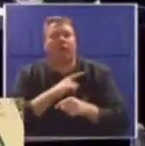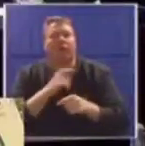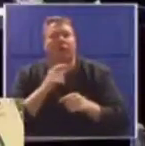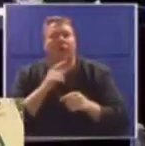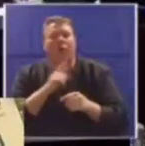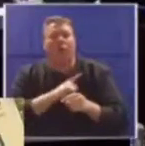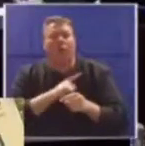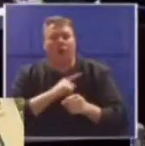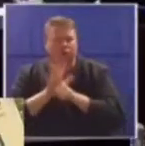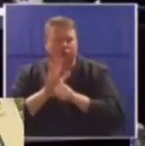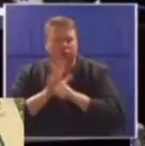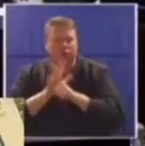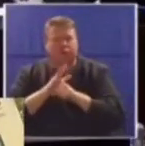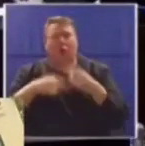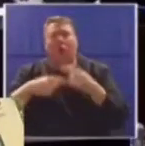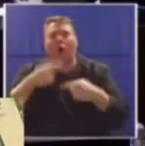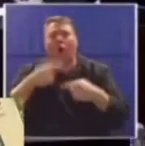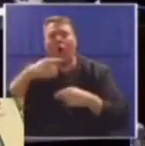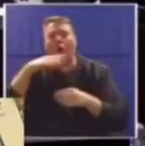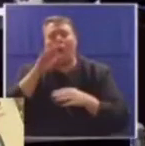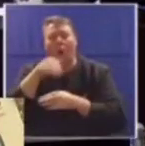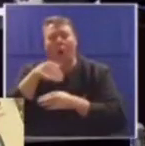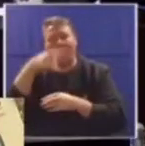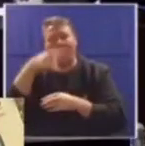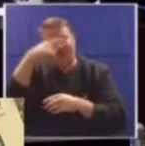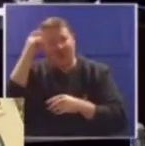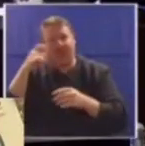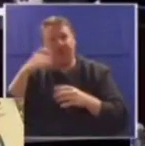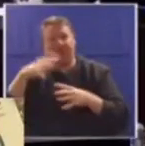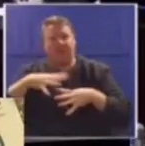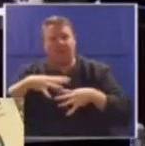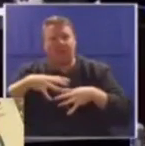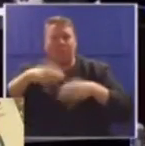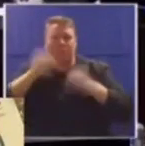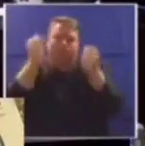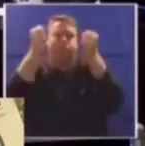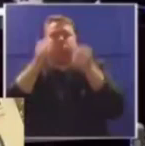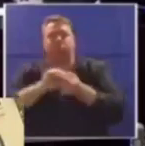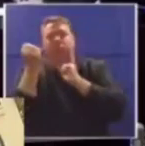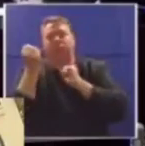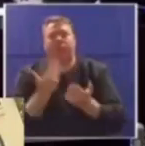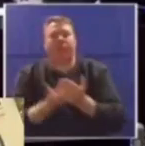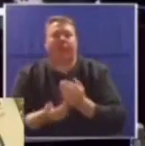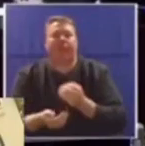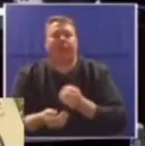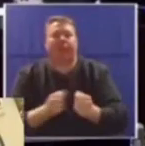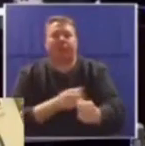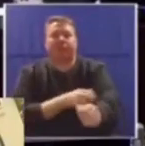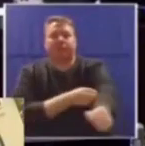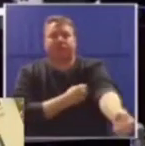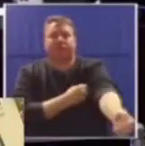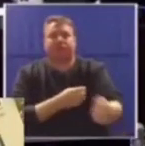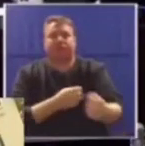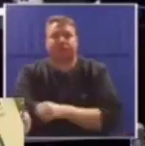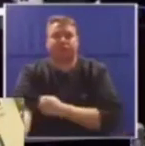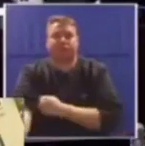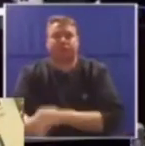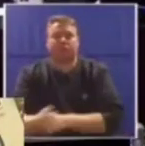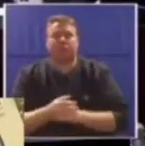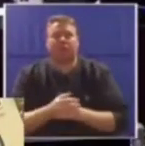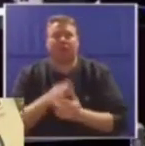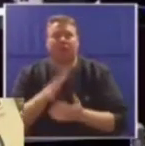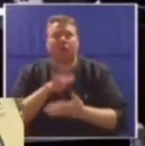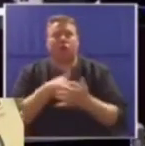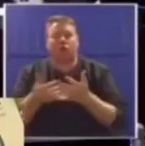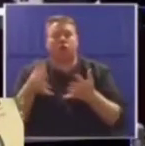having them all at one go to generate the electricity at its maximum, then the grid could